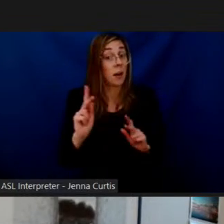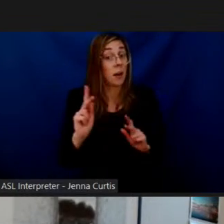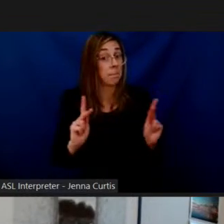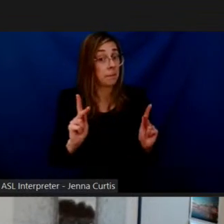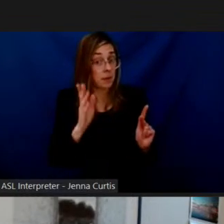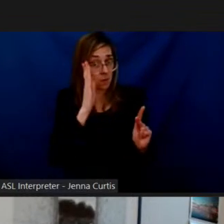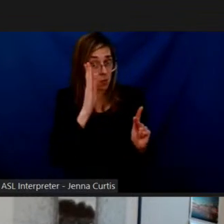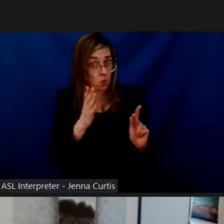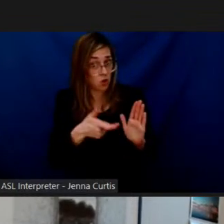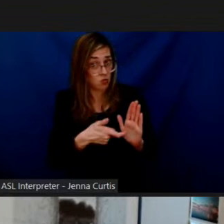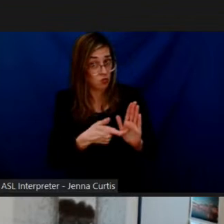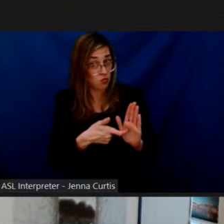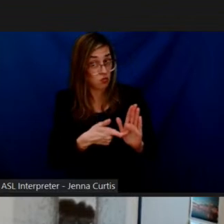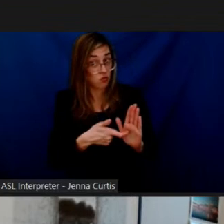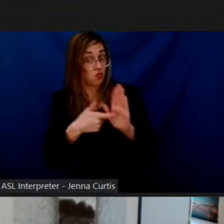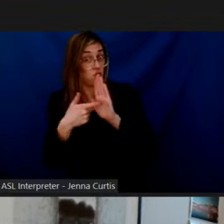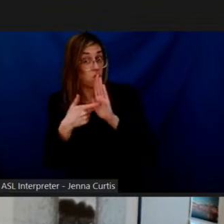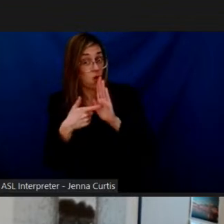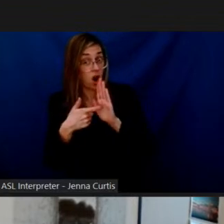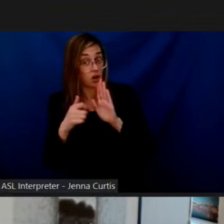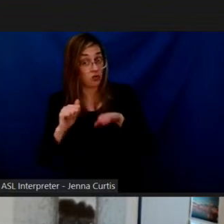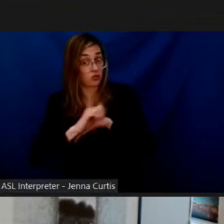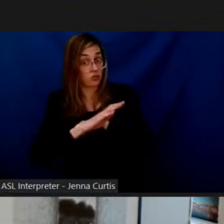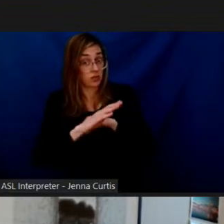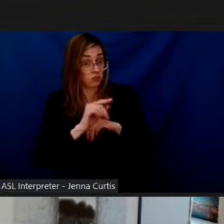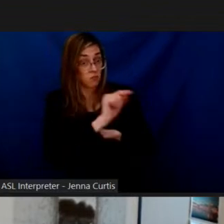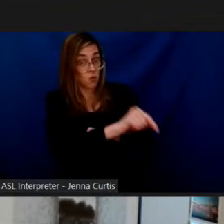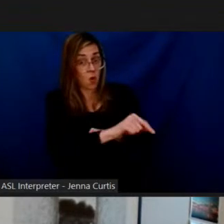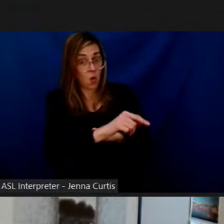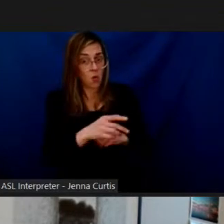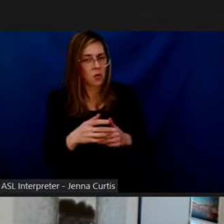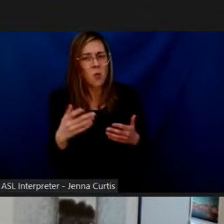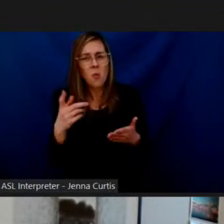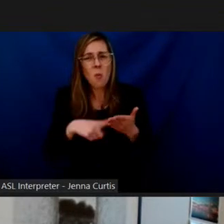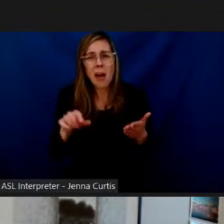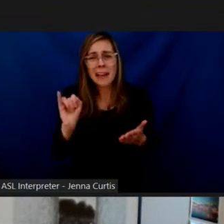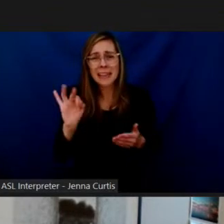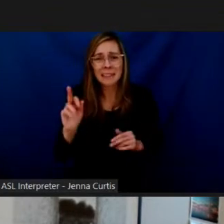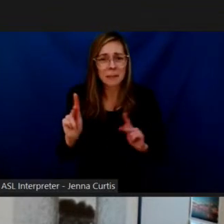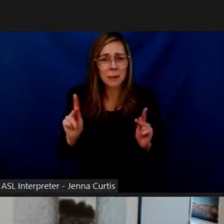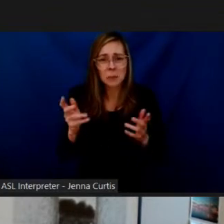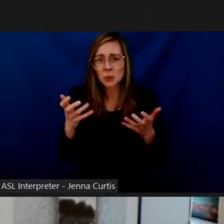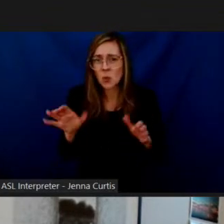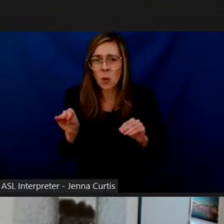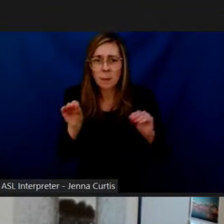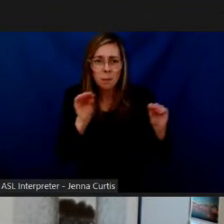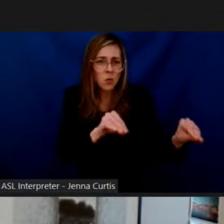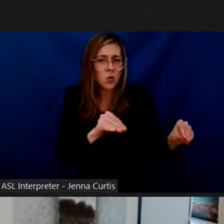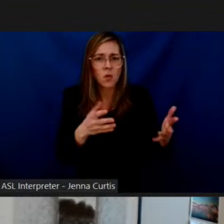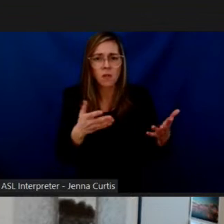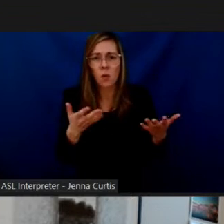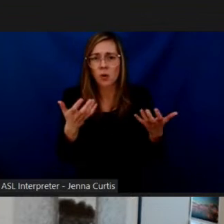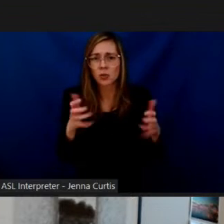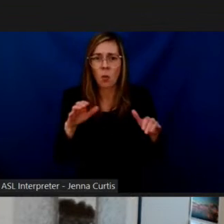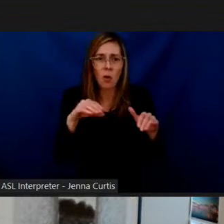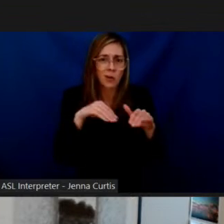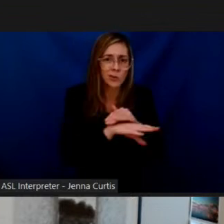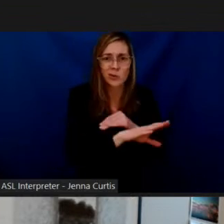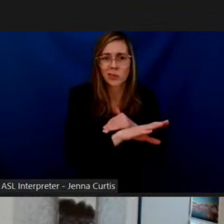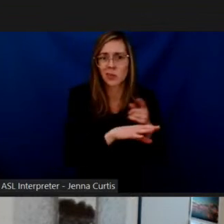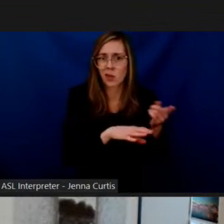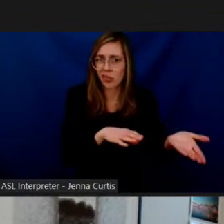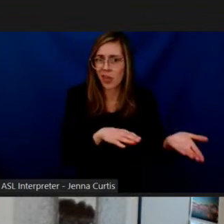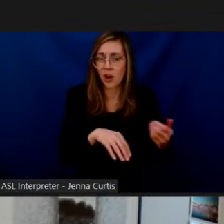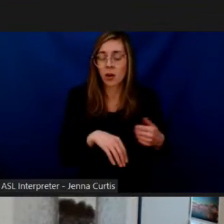I think we've mentioned this in a few different variations, but what if folks don't want to move? What if folks don't want to enter the site? Maybe we can answer So that